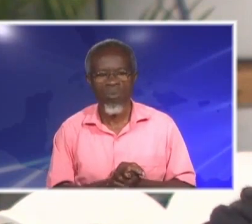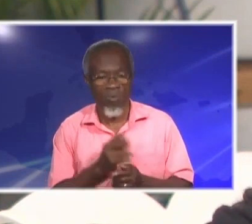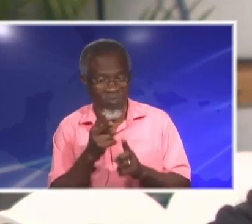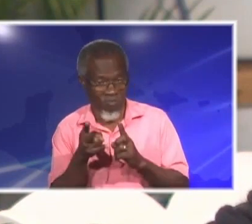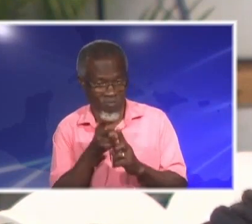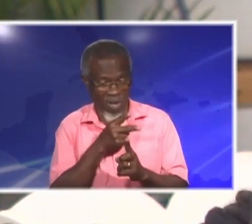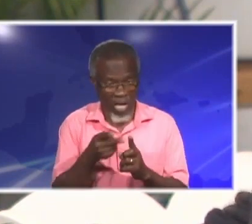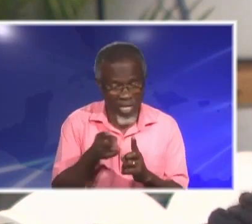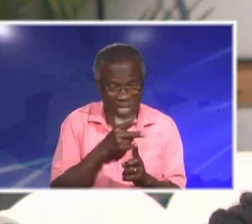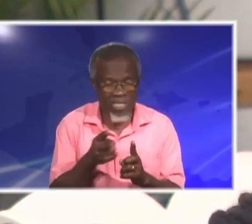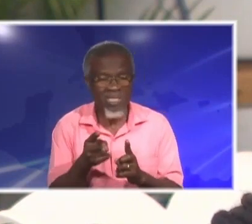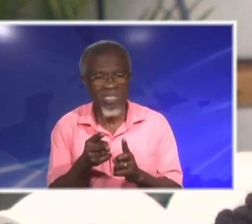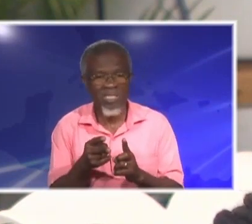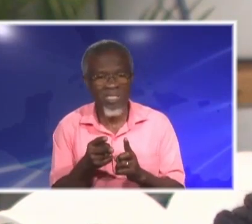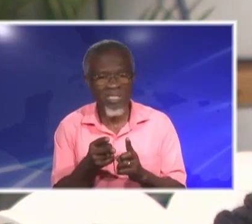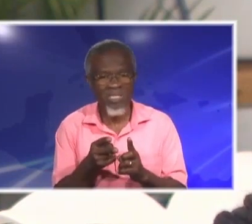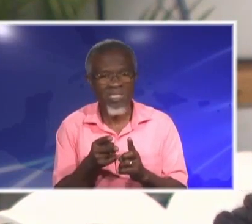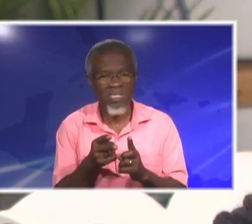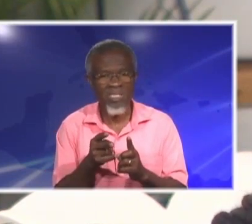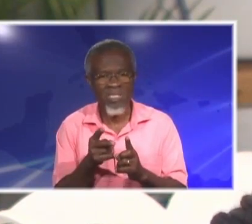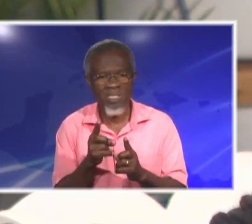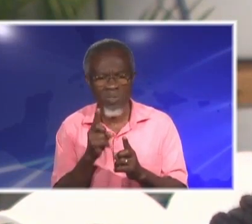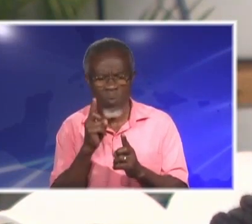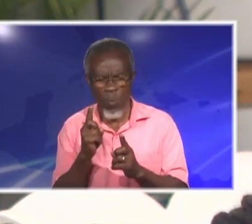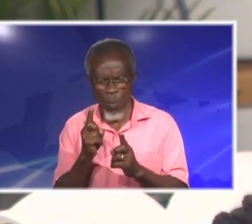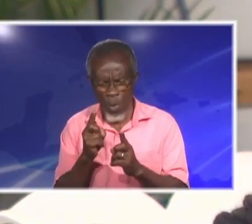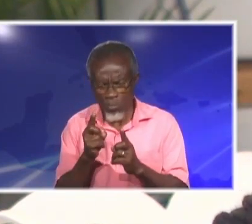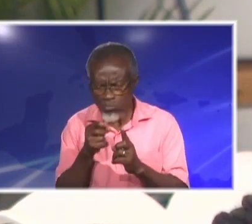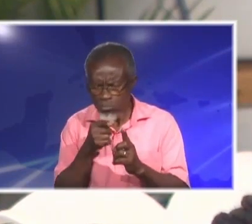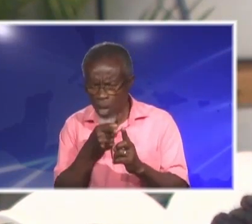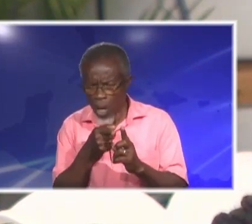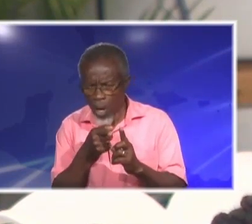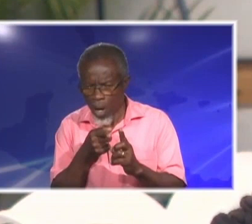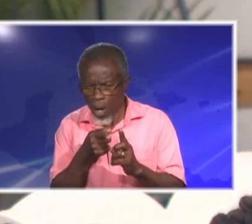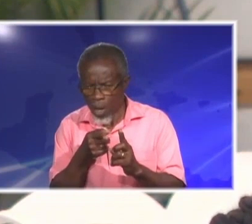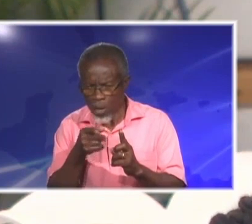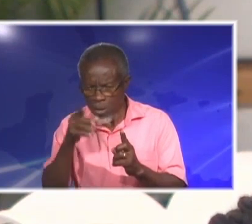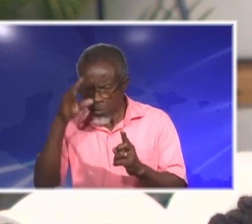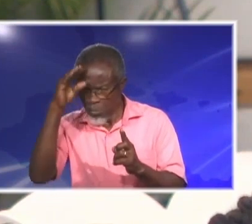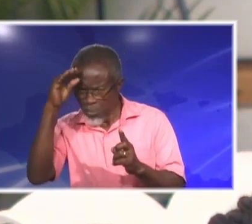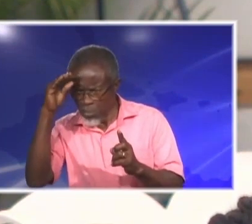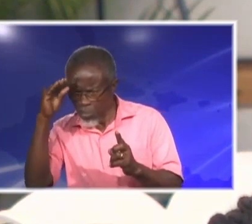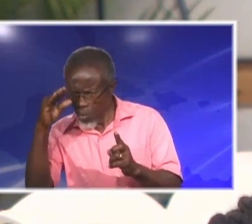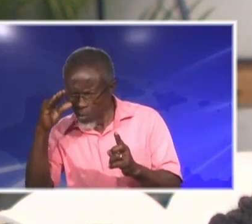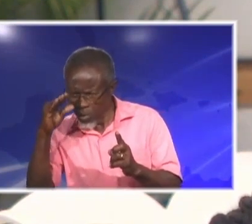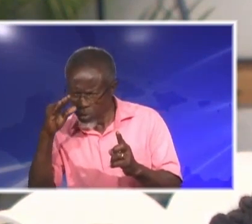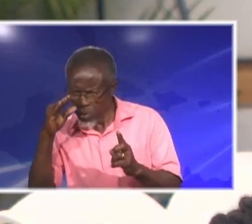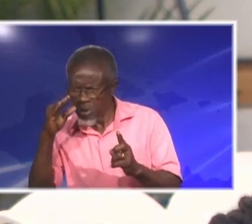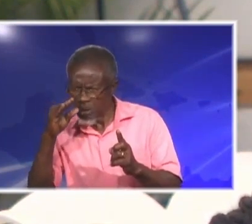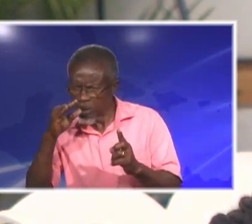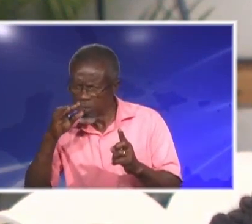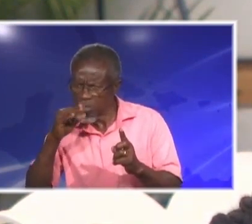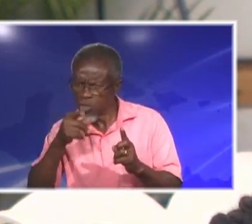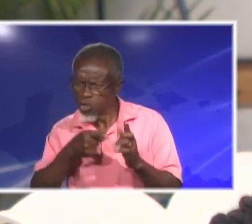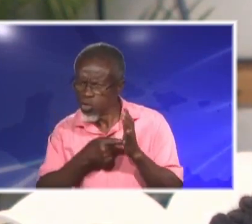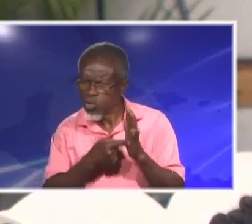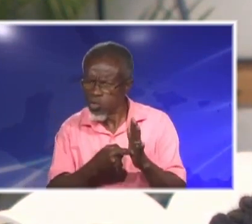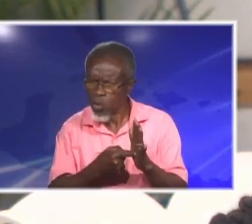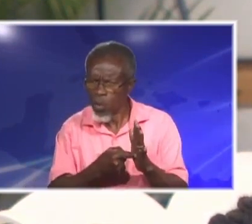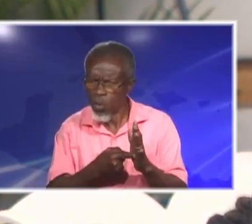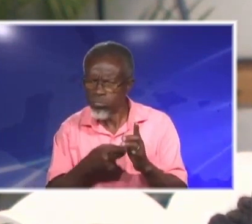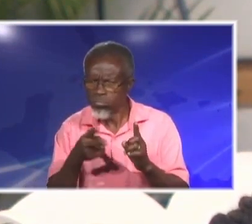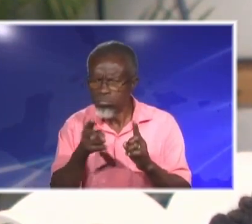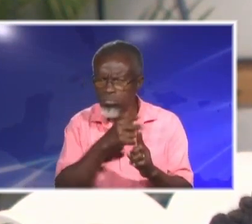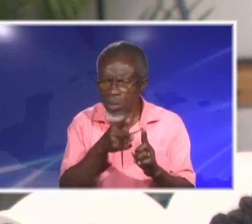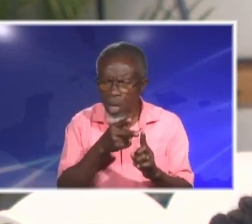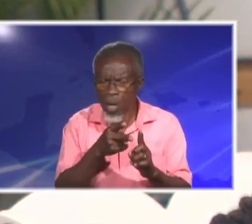those markers of masculinity. The boys aspire to it, the girls